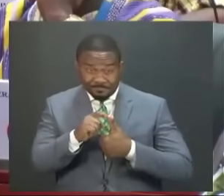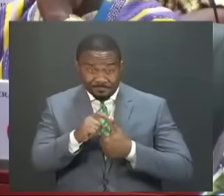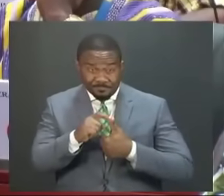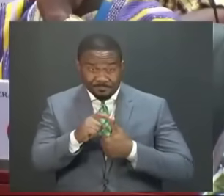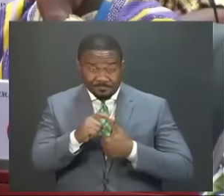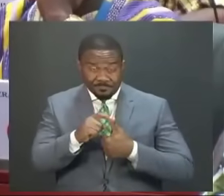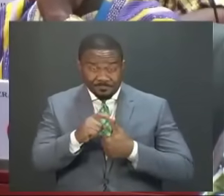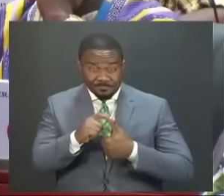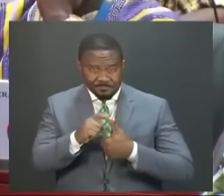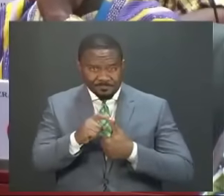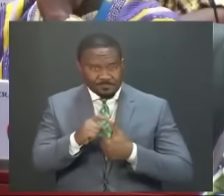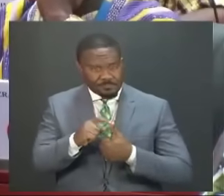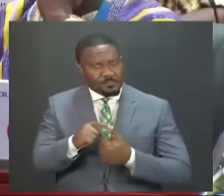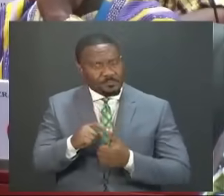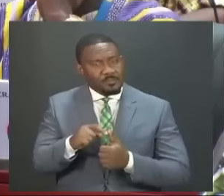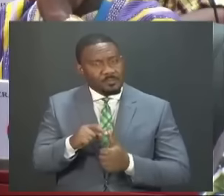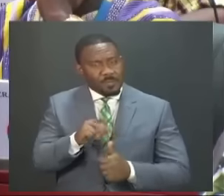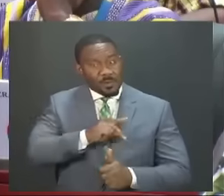our standing orders